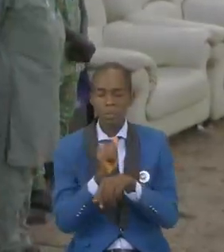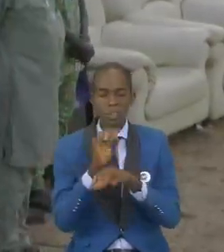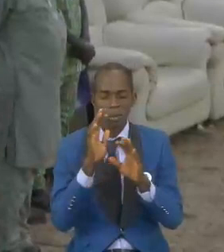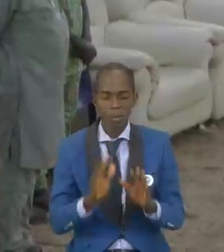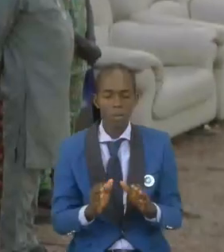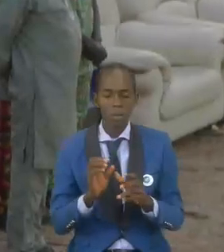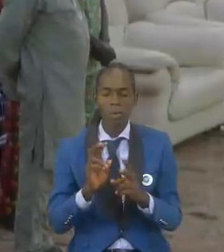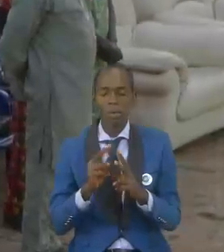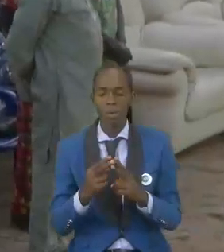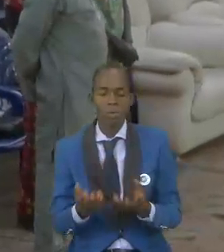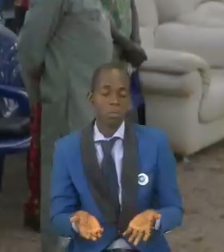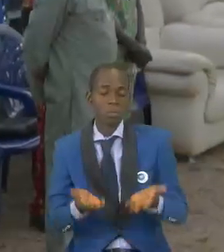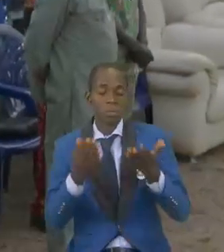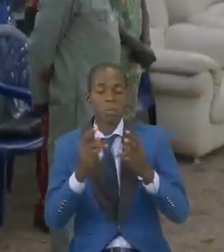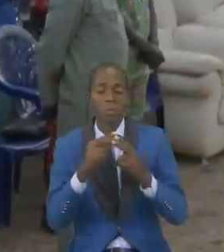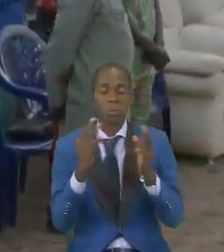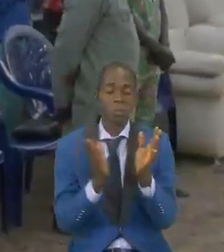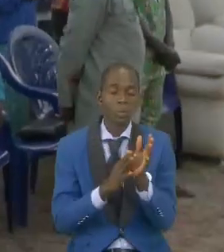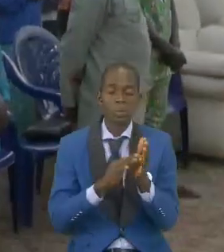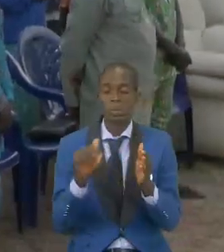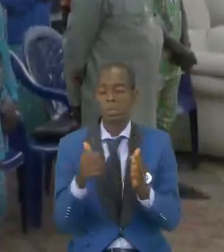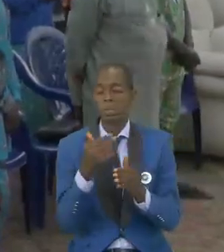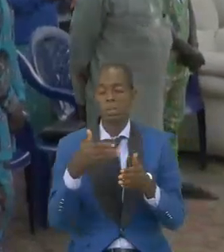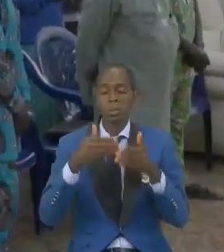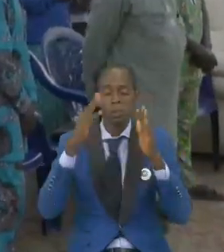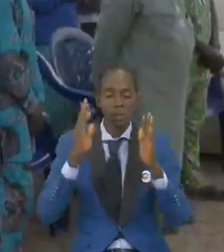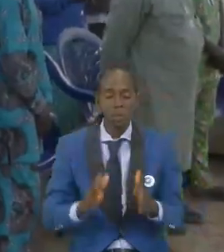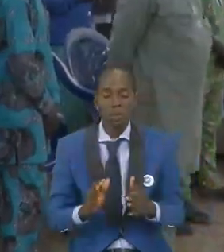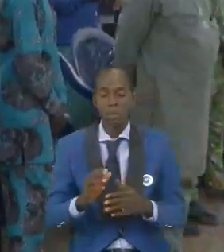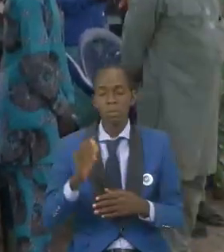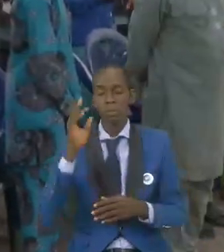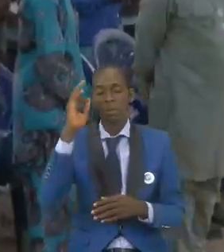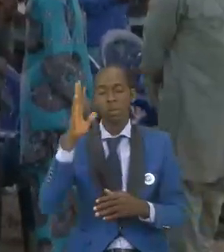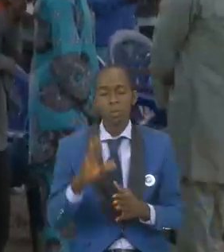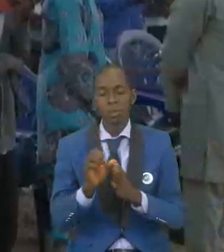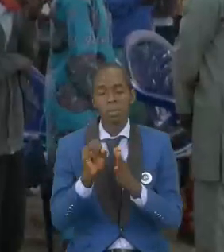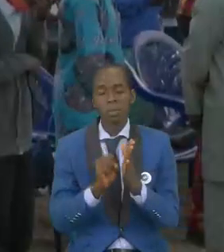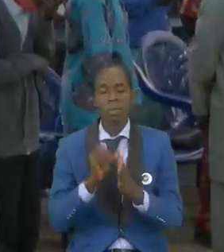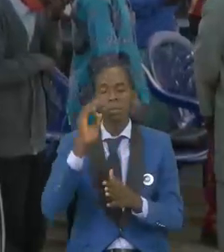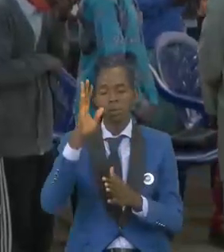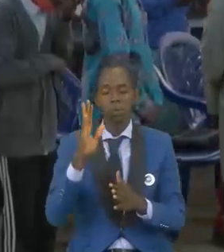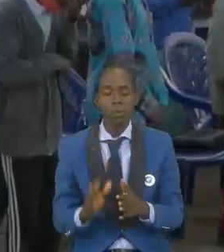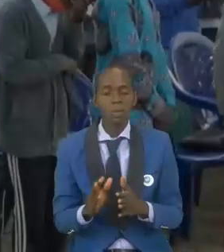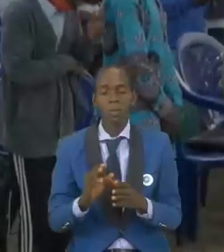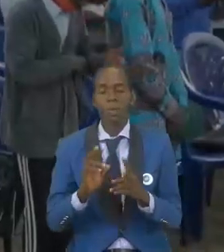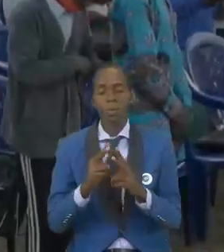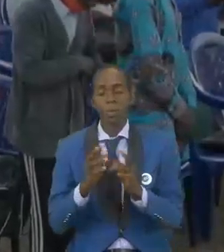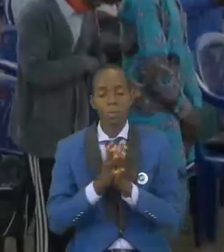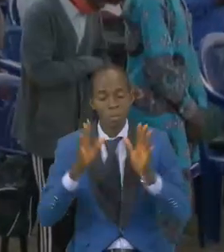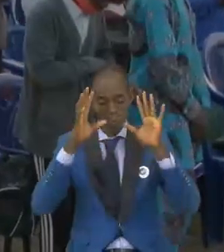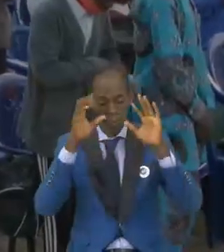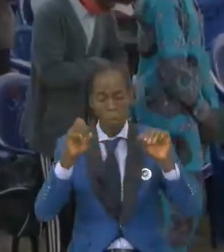or whoever. The exaltation of Emmanuel. Make up your mind. That's why you are here.